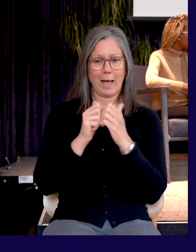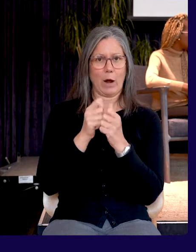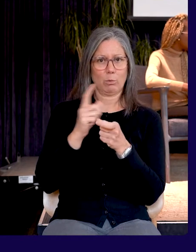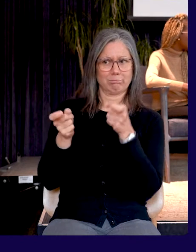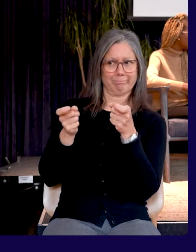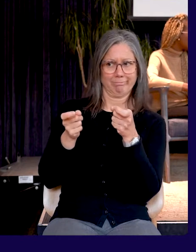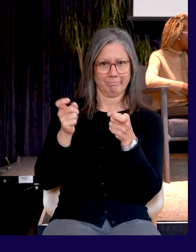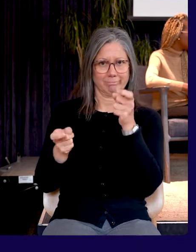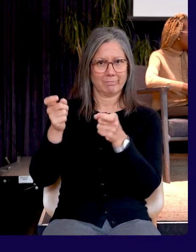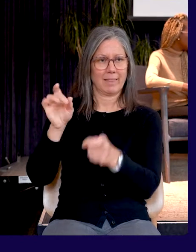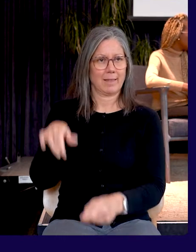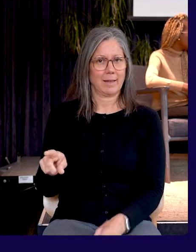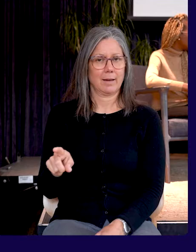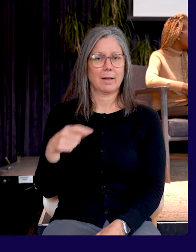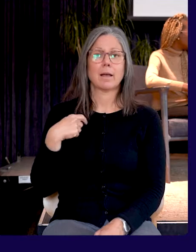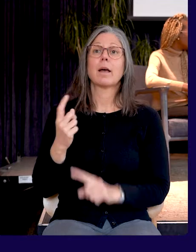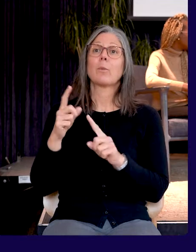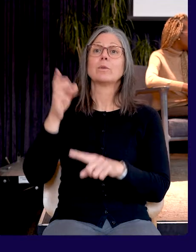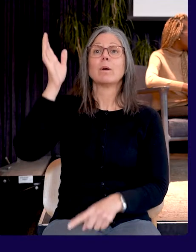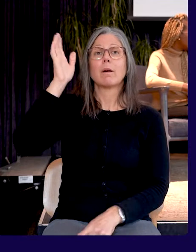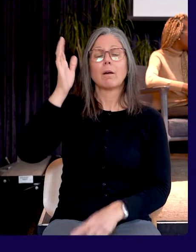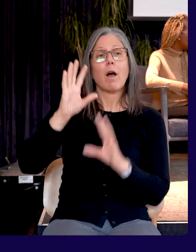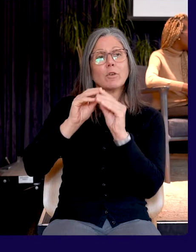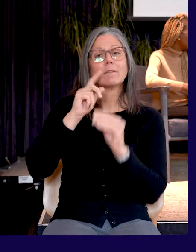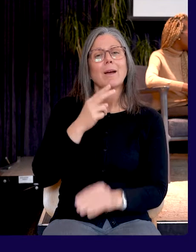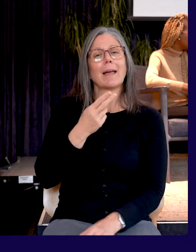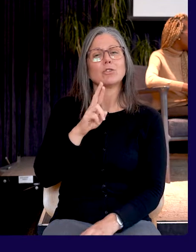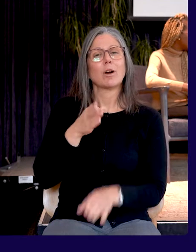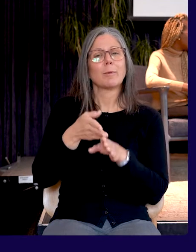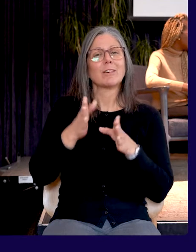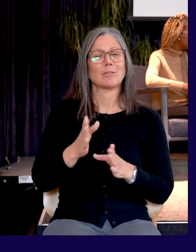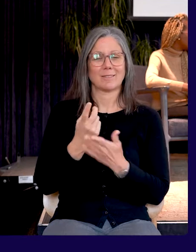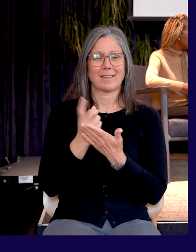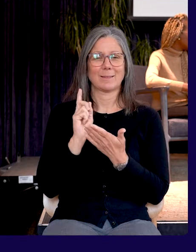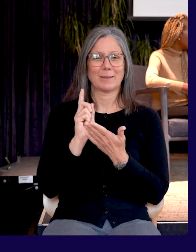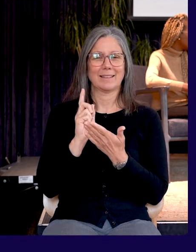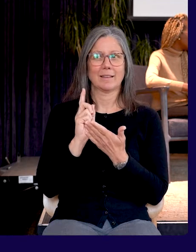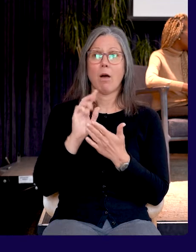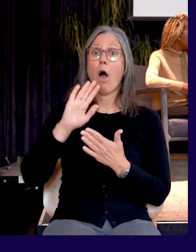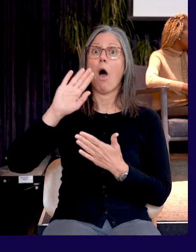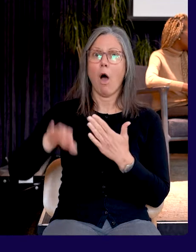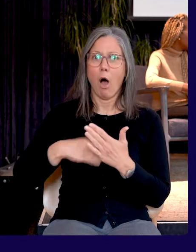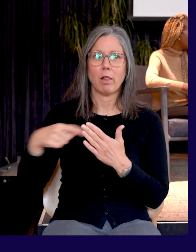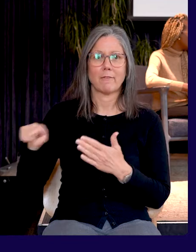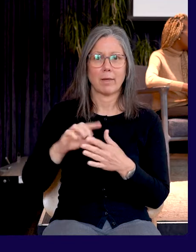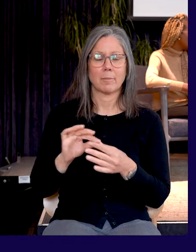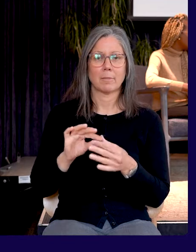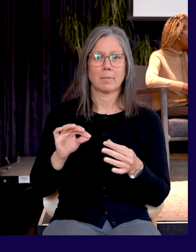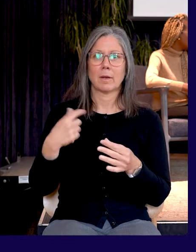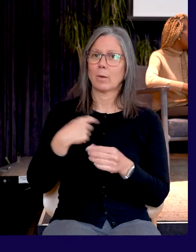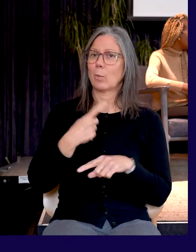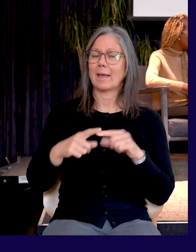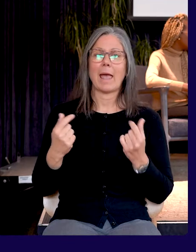with that? I was speaking at a conference of HR professionals last week, and all of them said, we can't wait